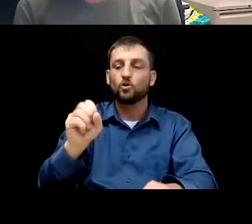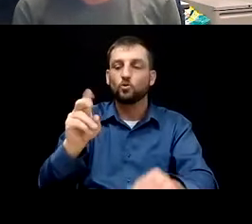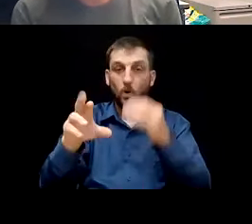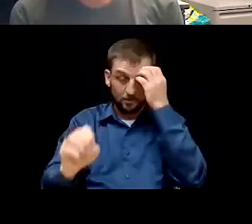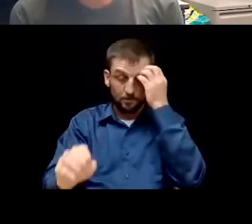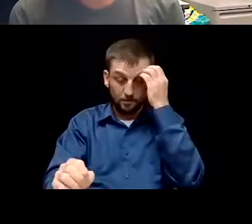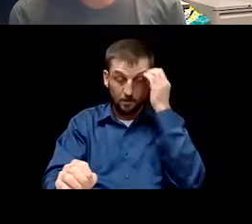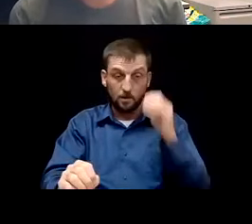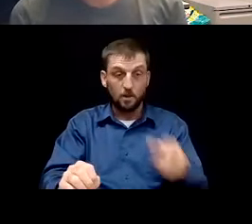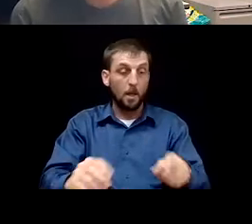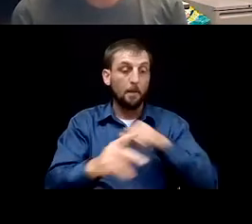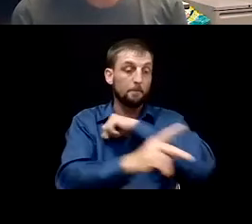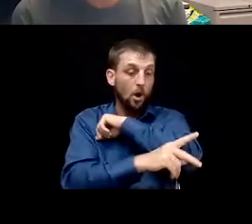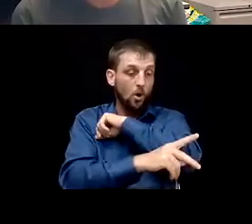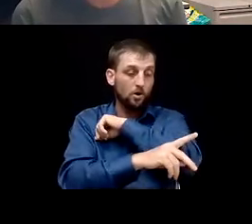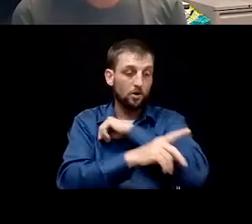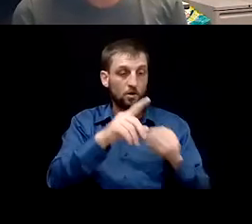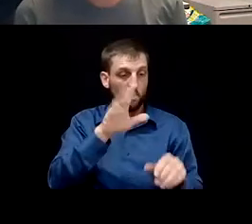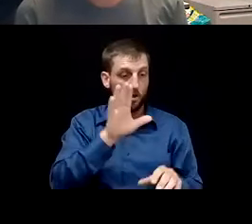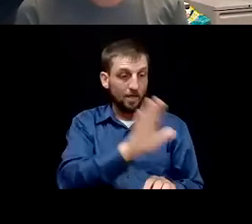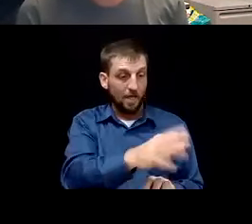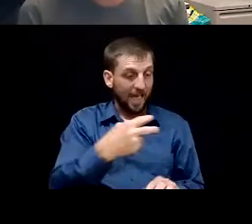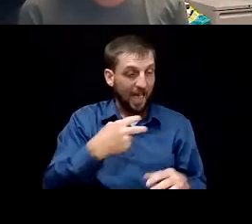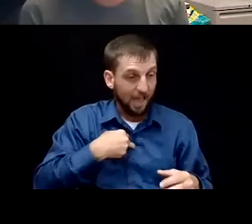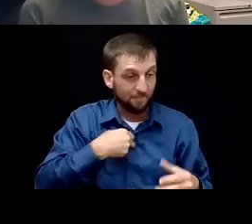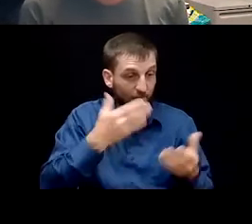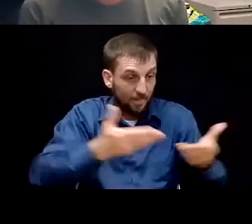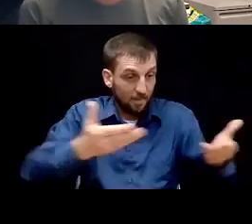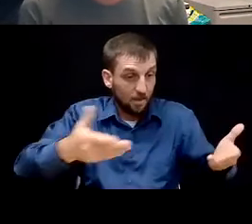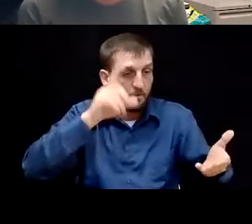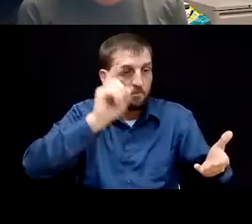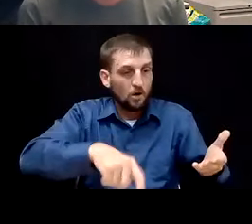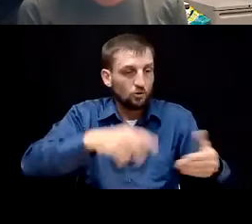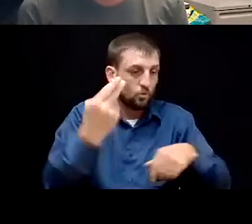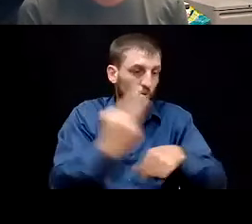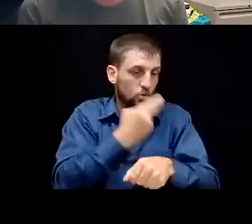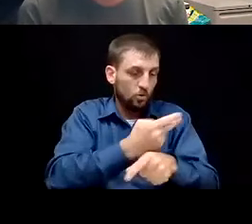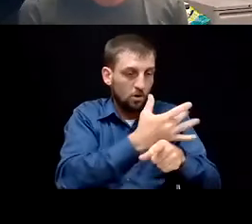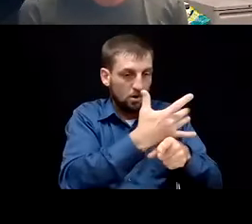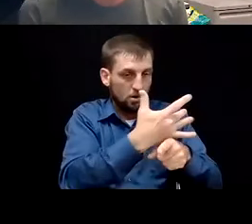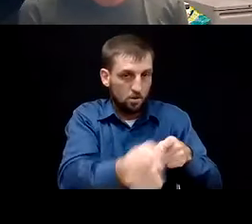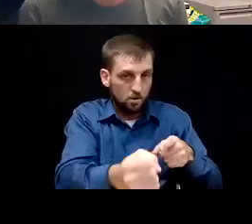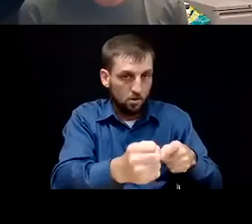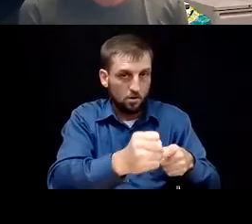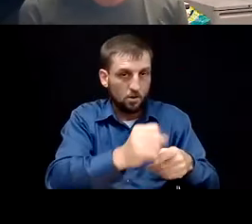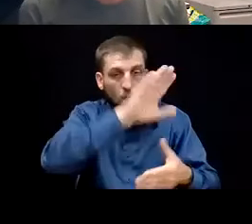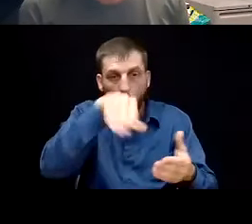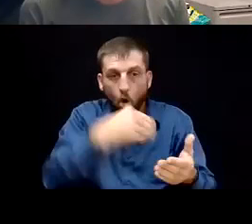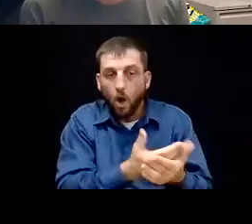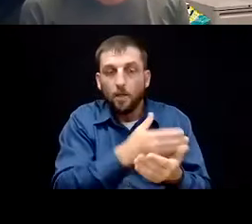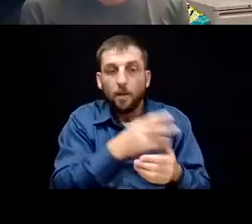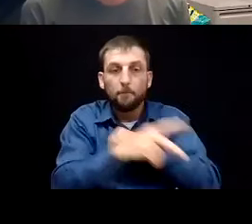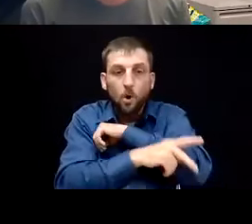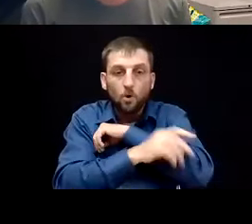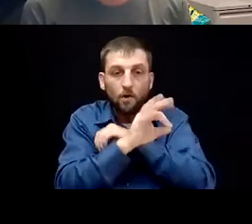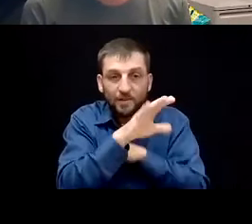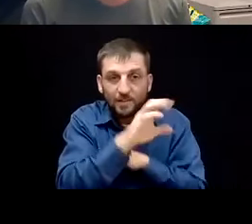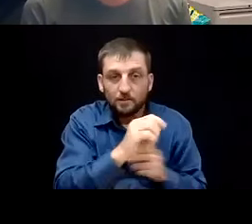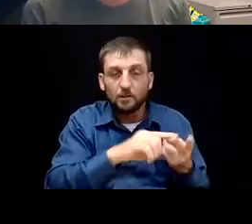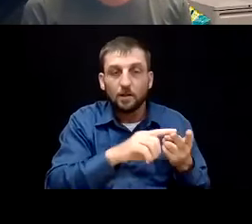exhaust all of their resources within their parish. That includes all of their parish offices, their agencies, their ability